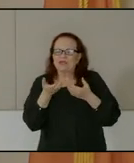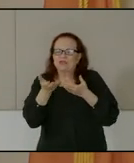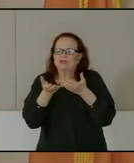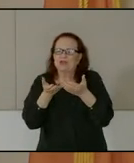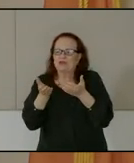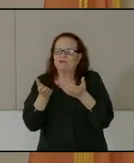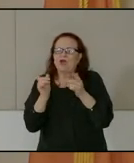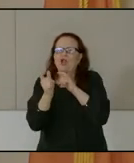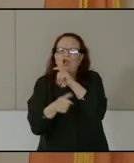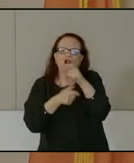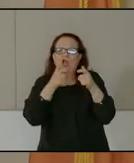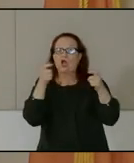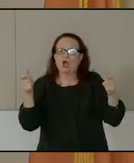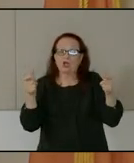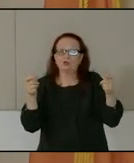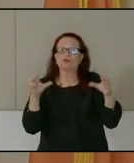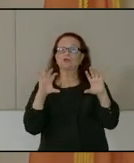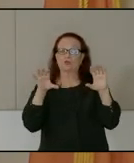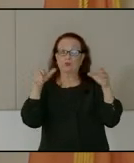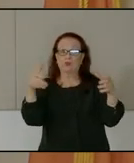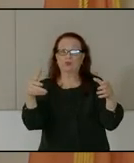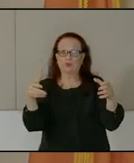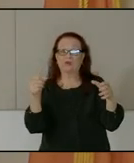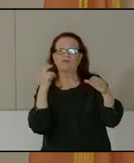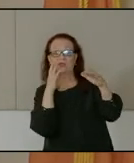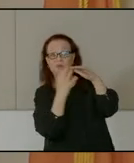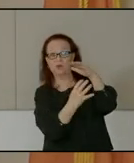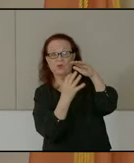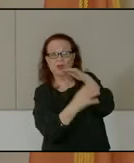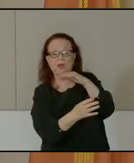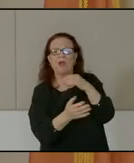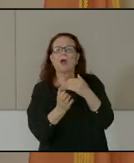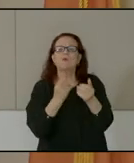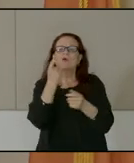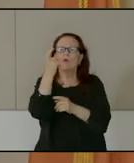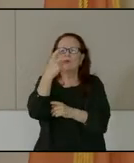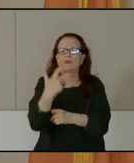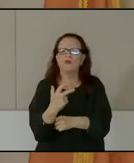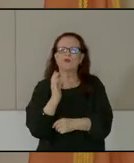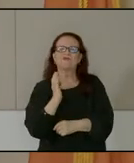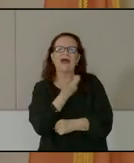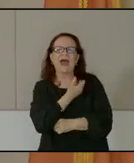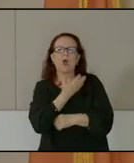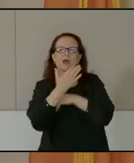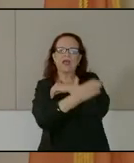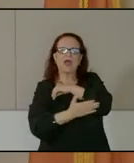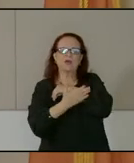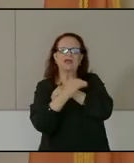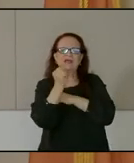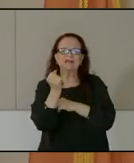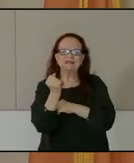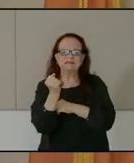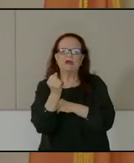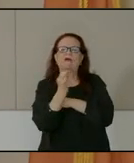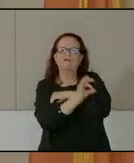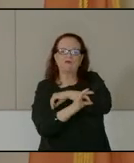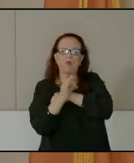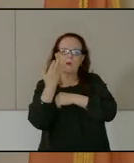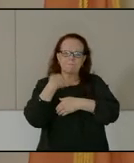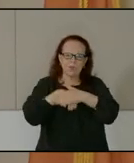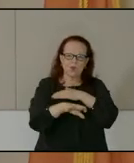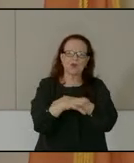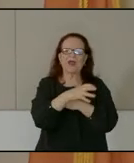a large group of immigrants. As was said before, nearly a third of our county is foreign born, and even a larger